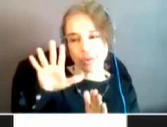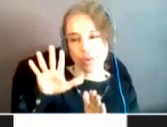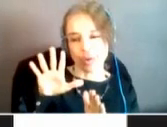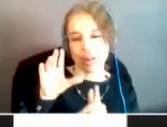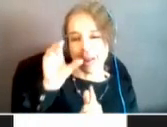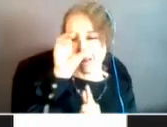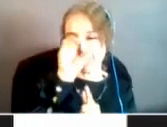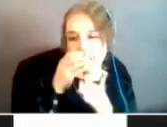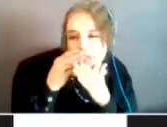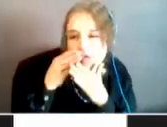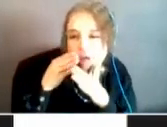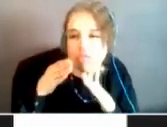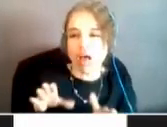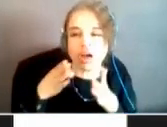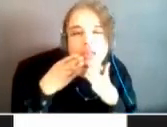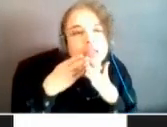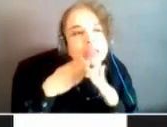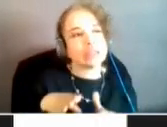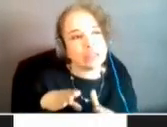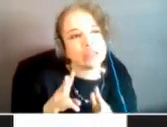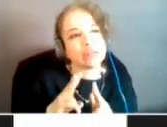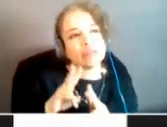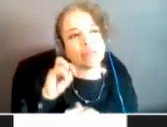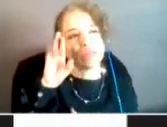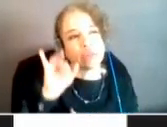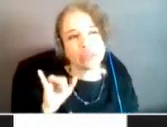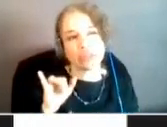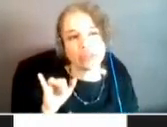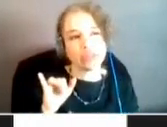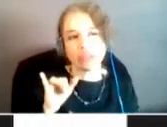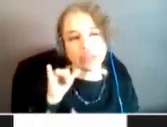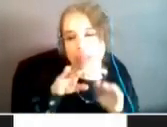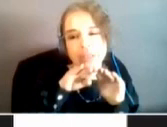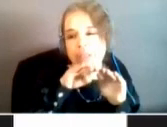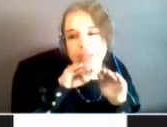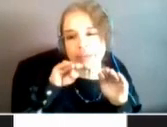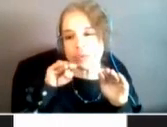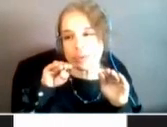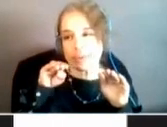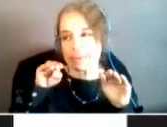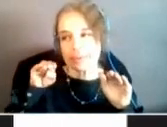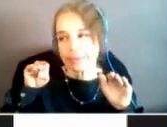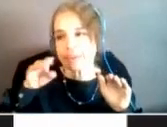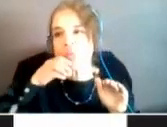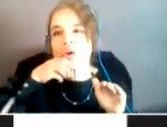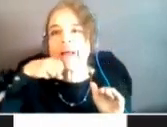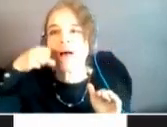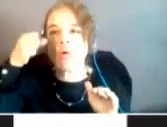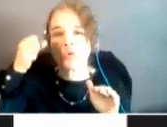accumulation of loss that can be very destabilizing with older